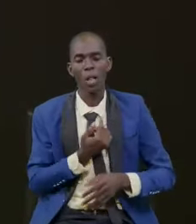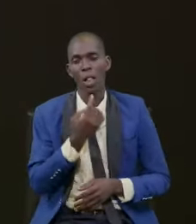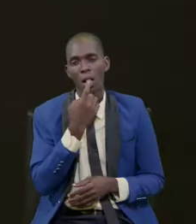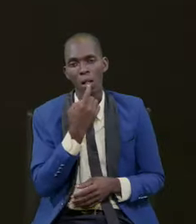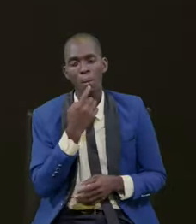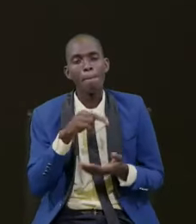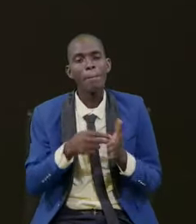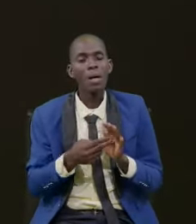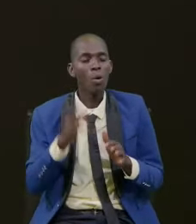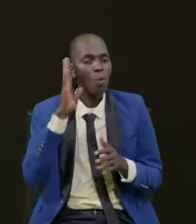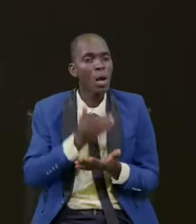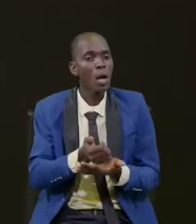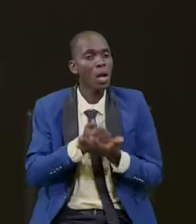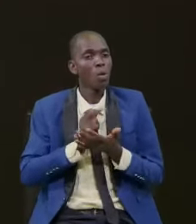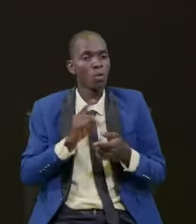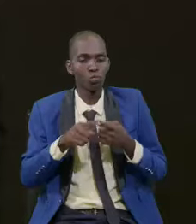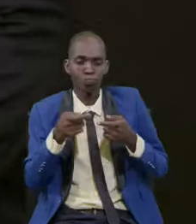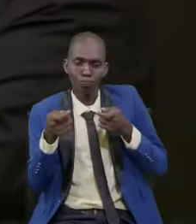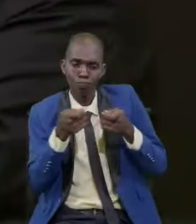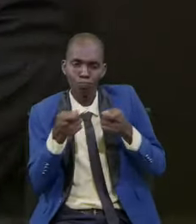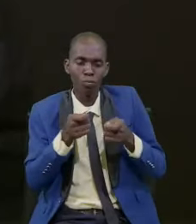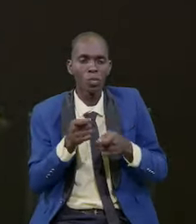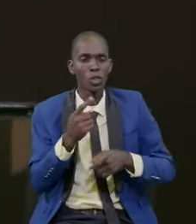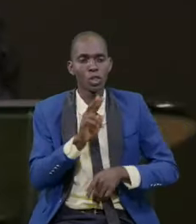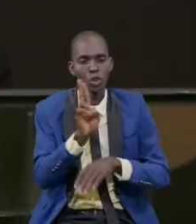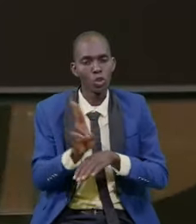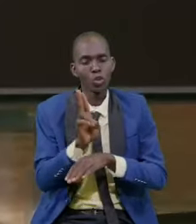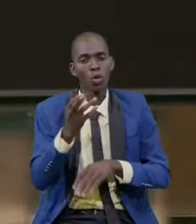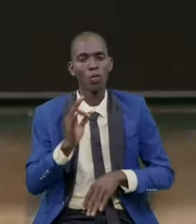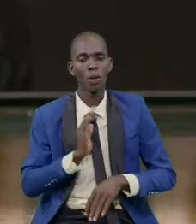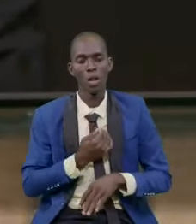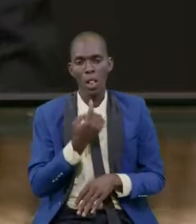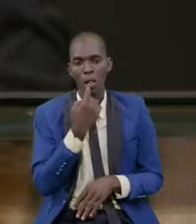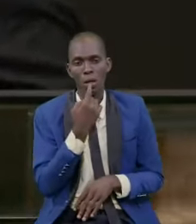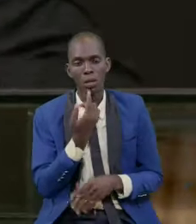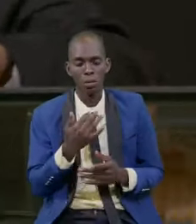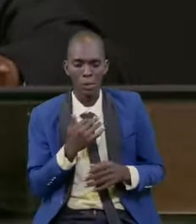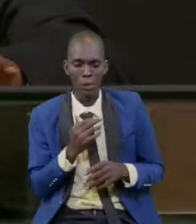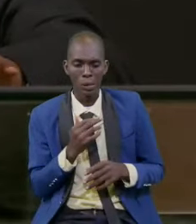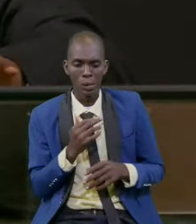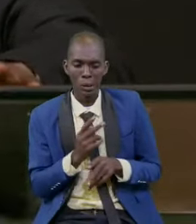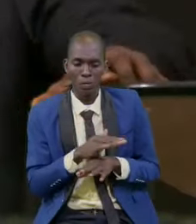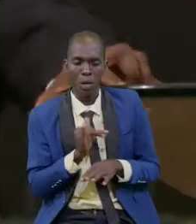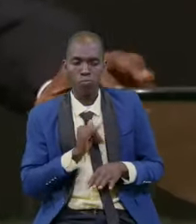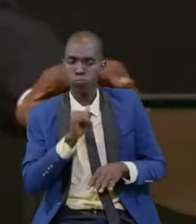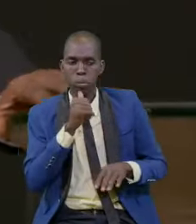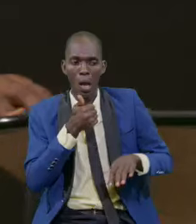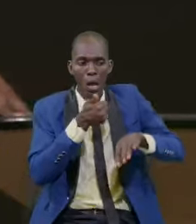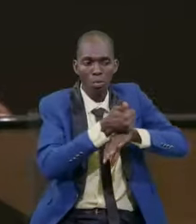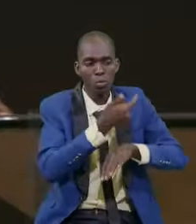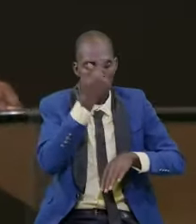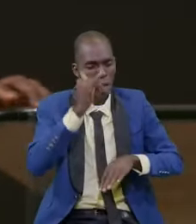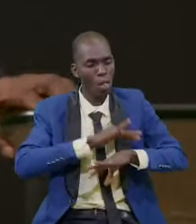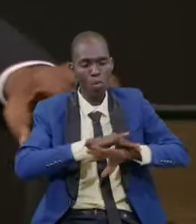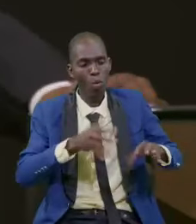put caution, that will put control. Because I wouldn't want him to talk to me like that. Not just the word, not just